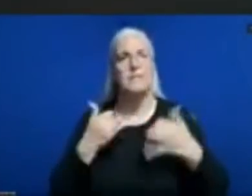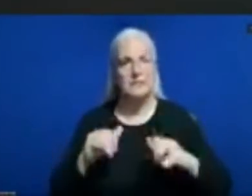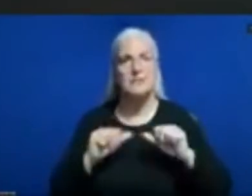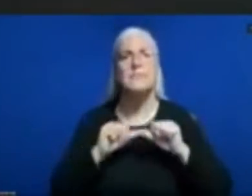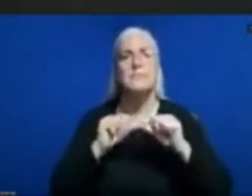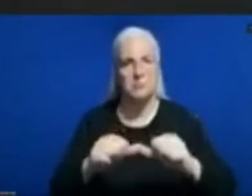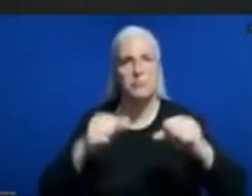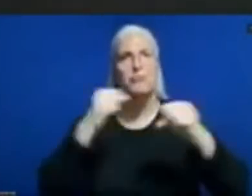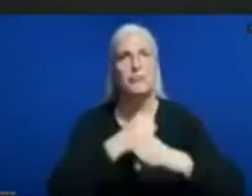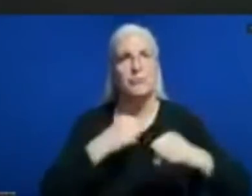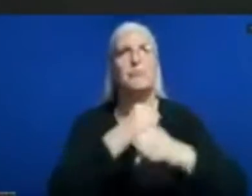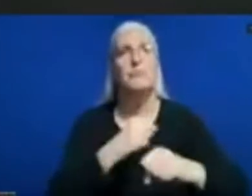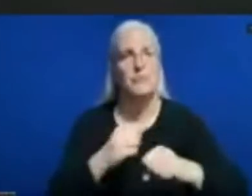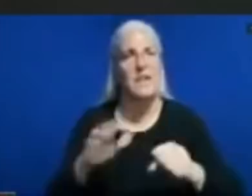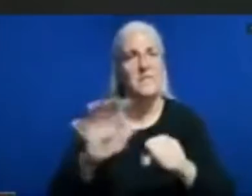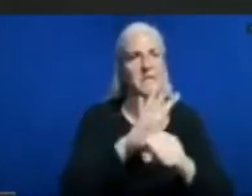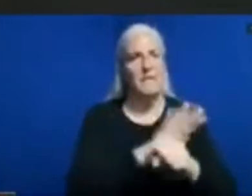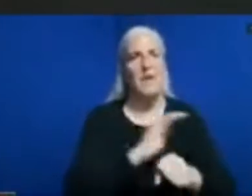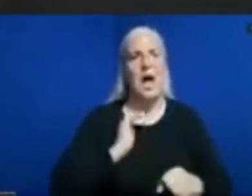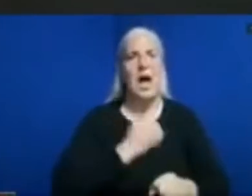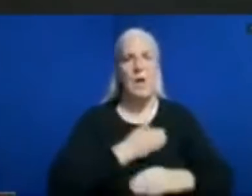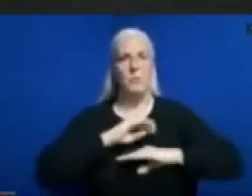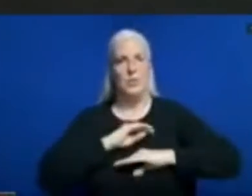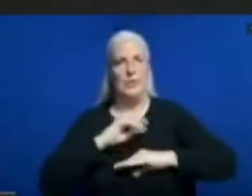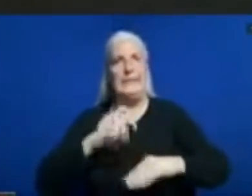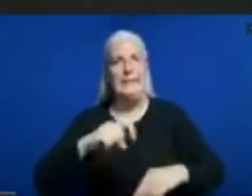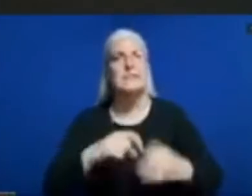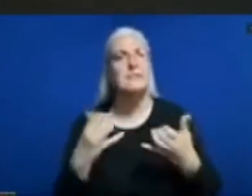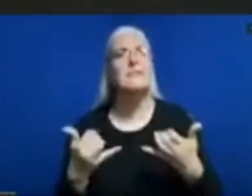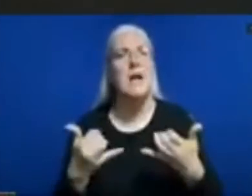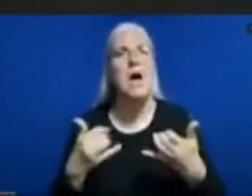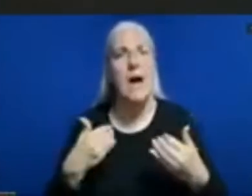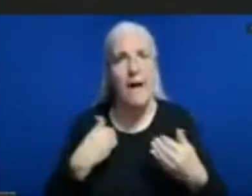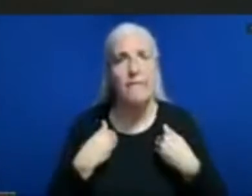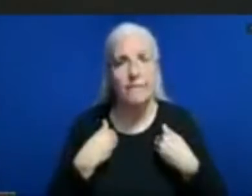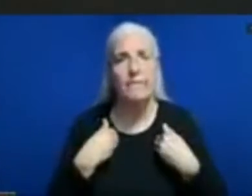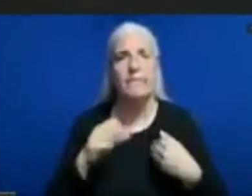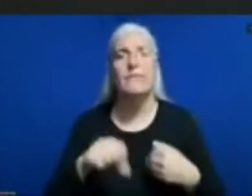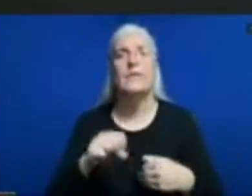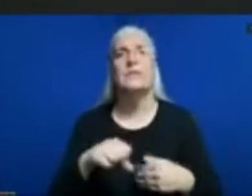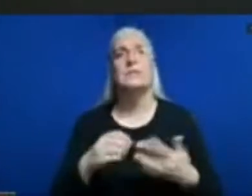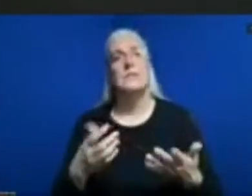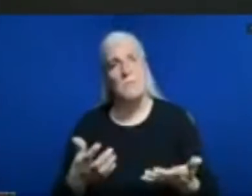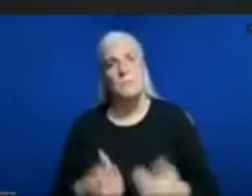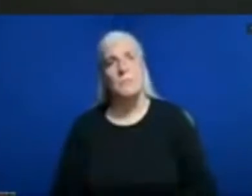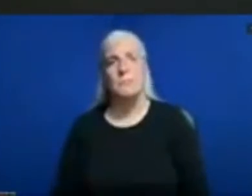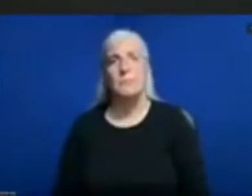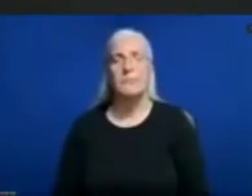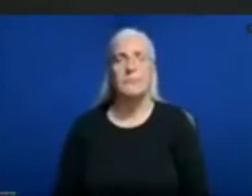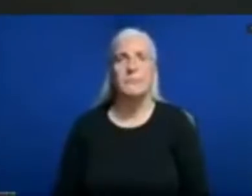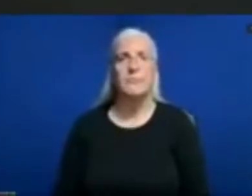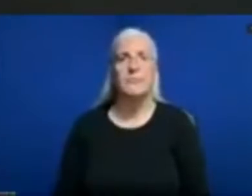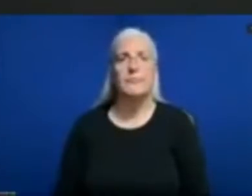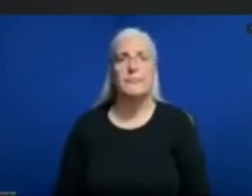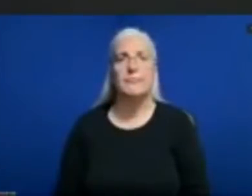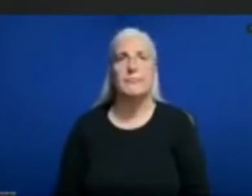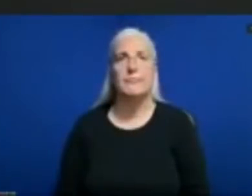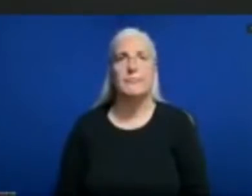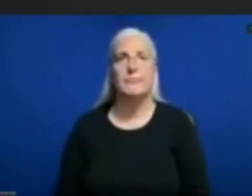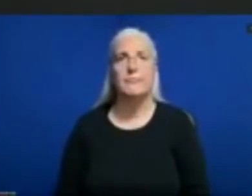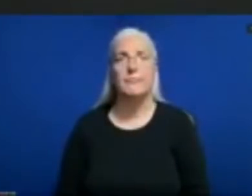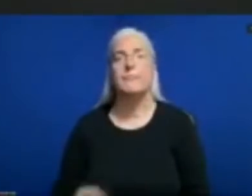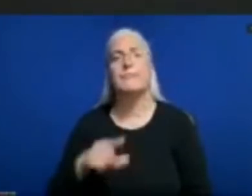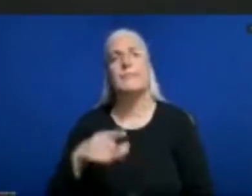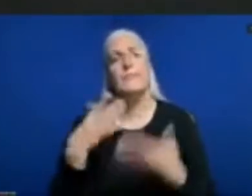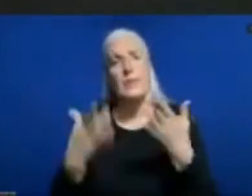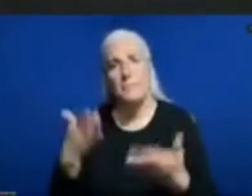Lassen, Plumas, Butte, and Tehama counties. As you also heard from our operations section chief, Mark